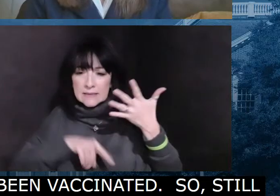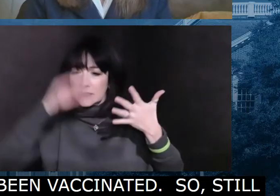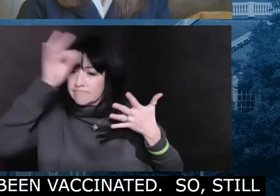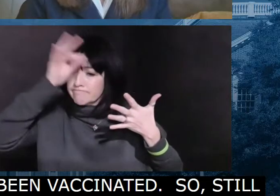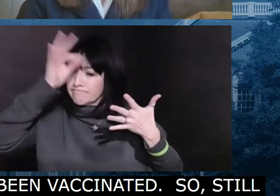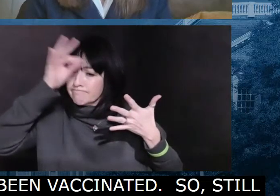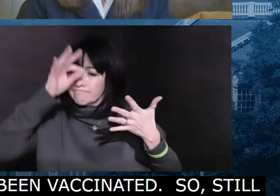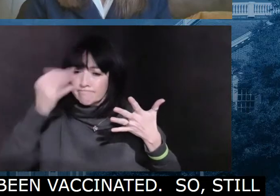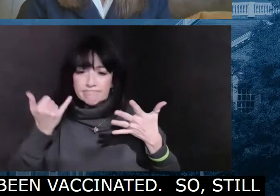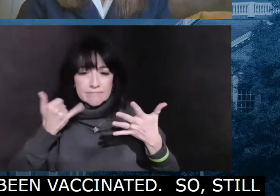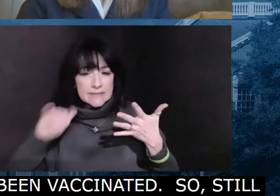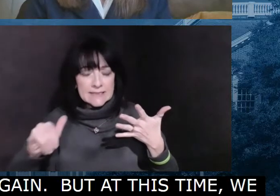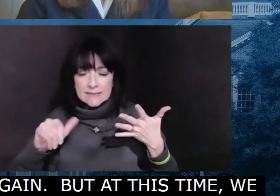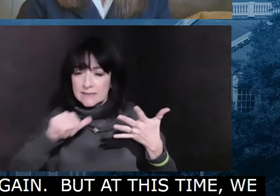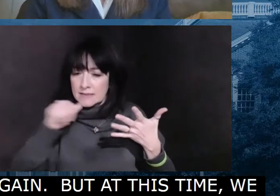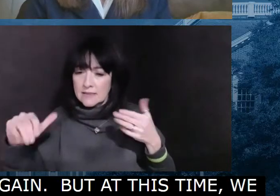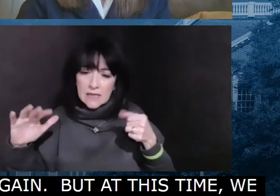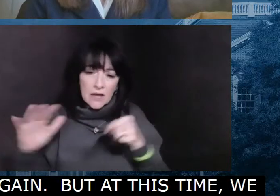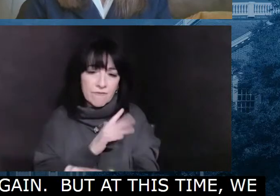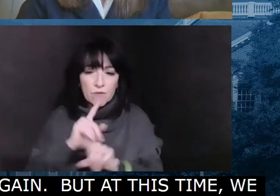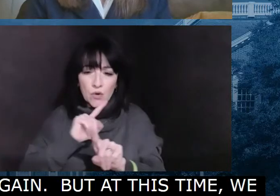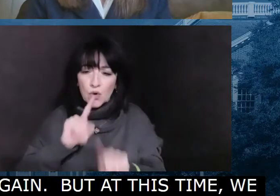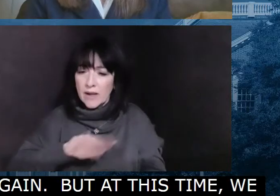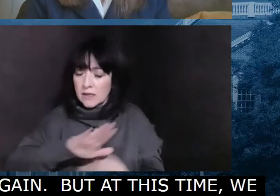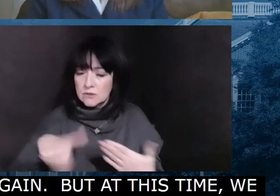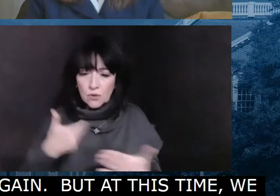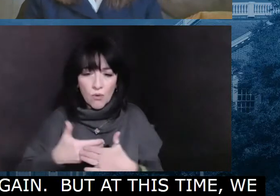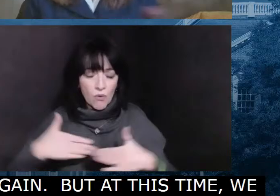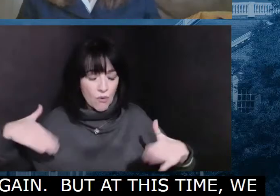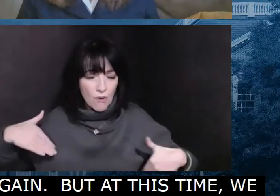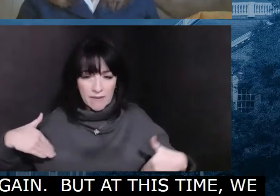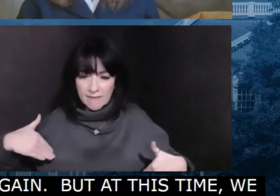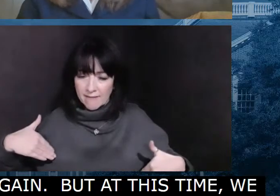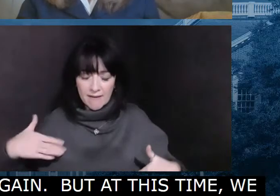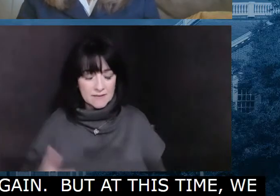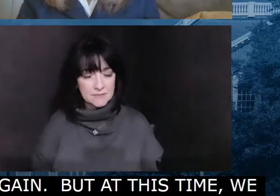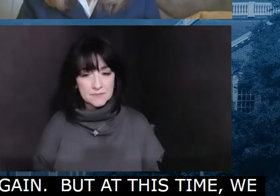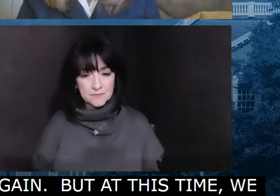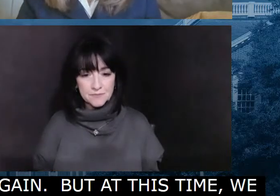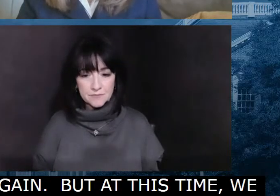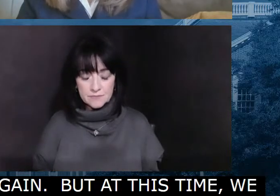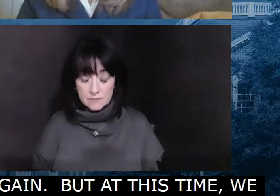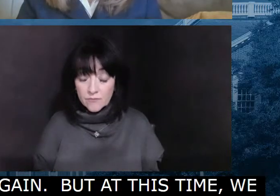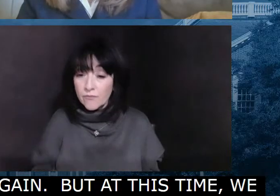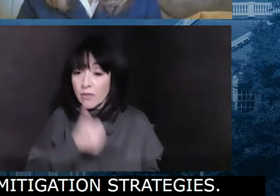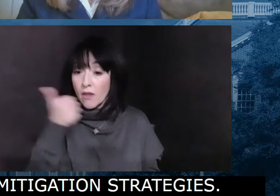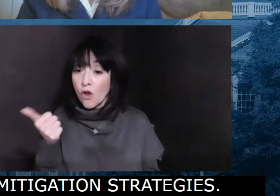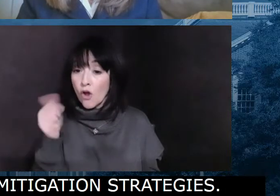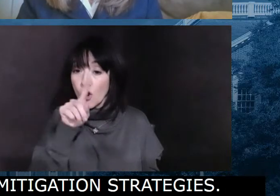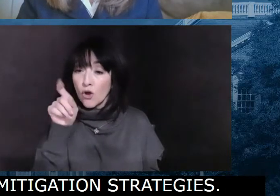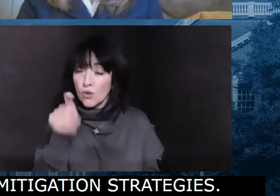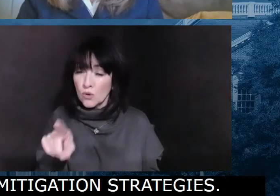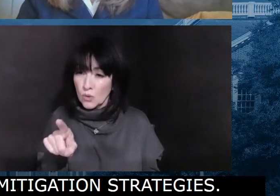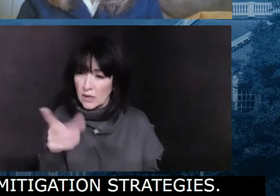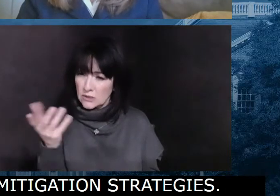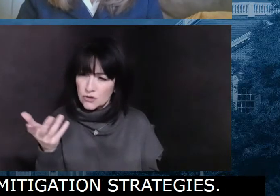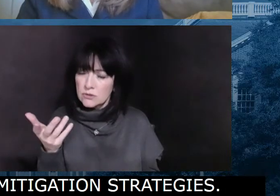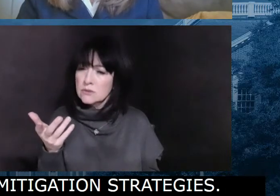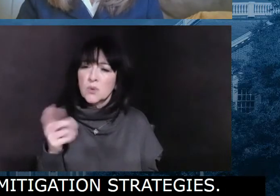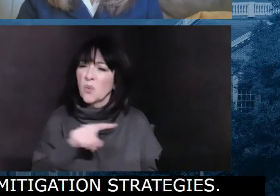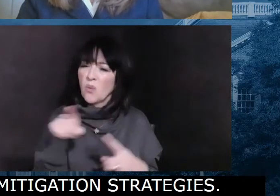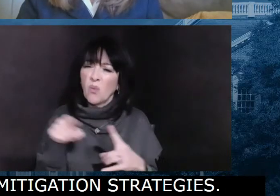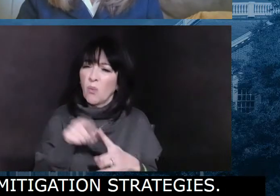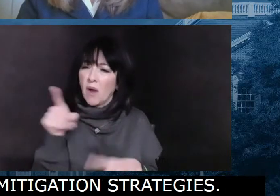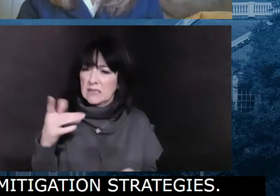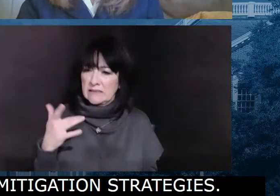The next question is also from Susan Campora at Coastal Point. Is there a timeline yet for when a vaccine will be available for children?